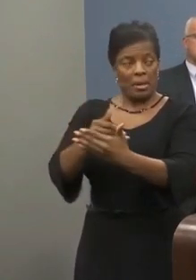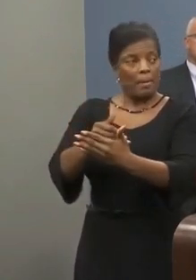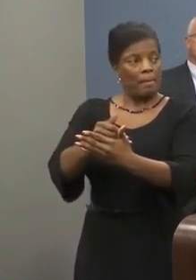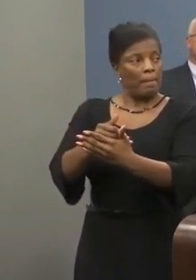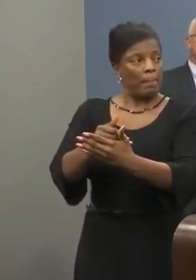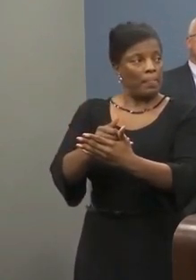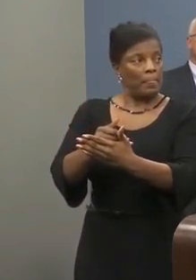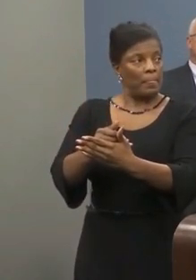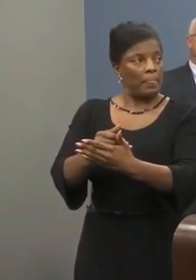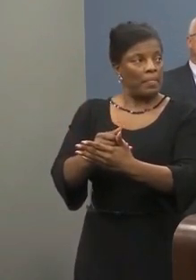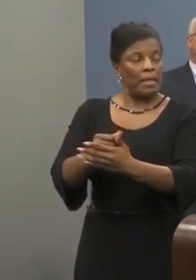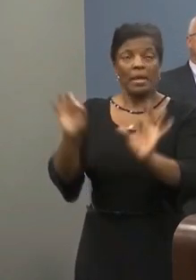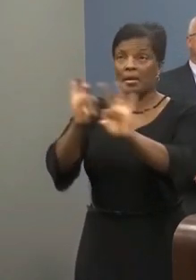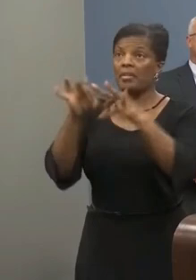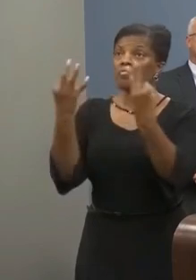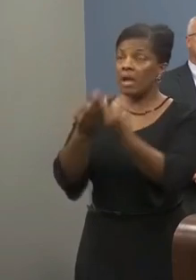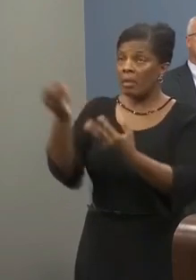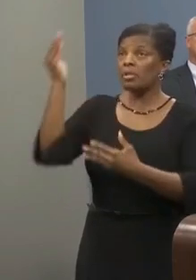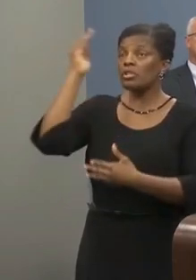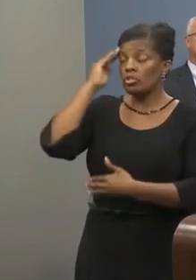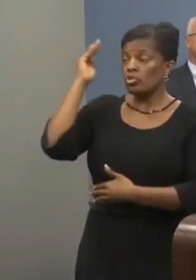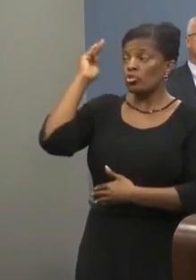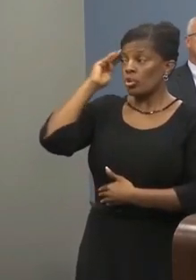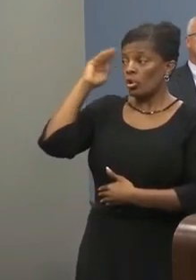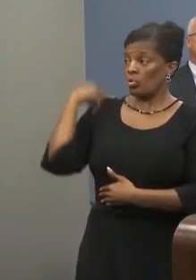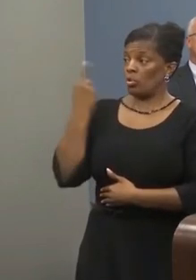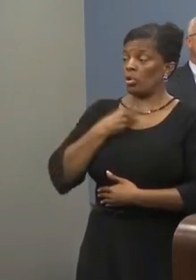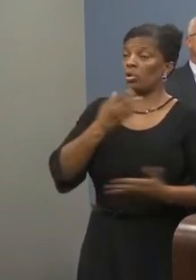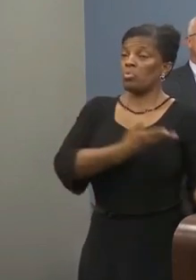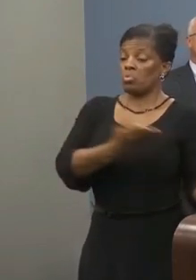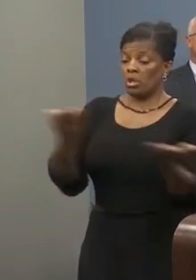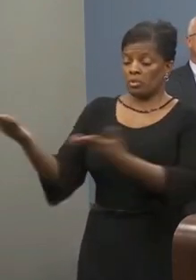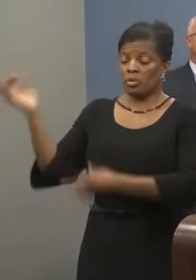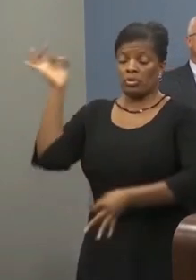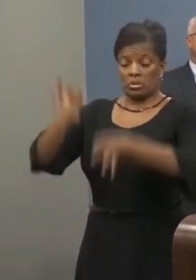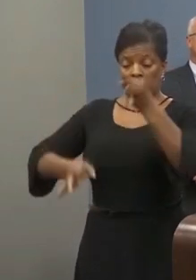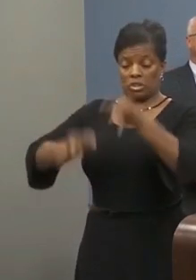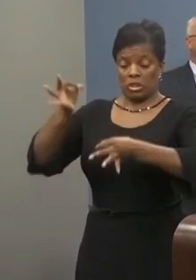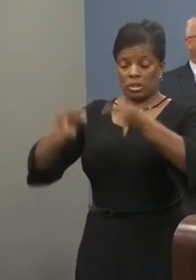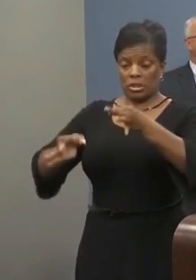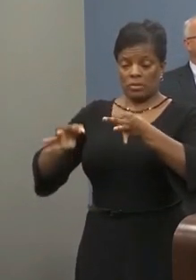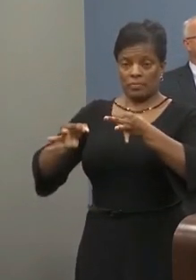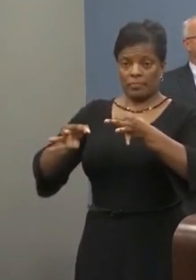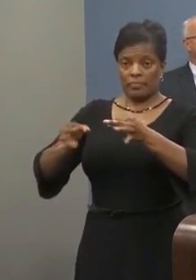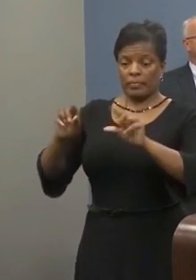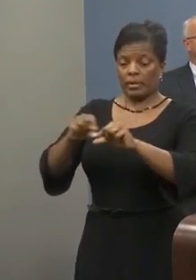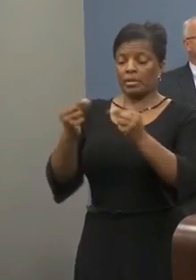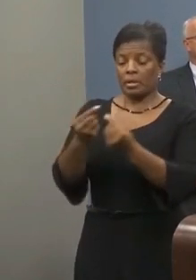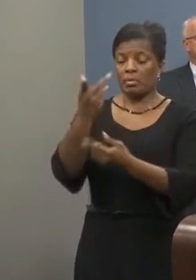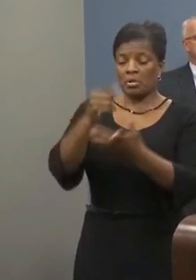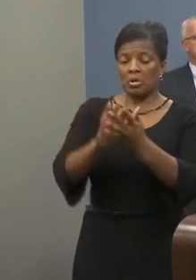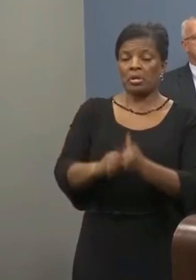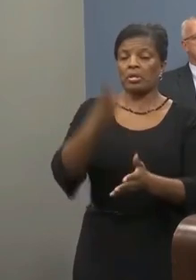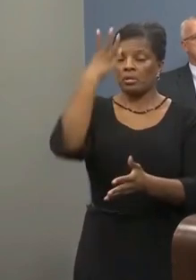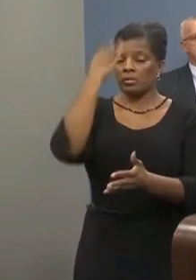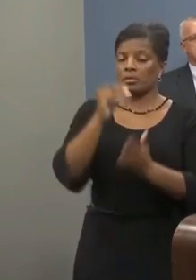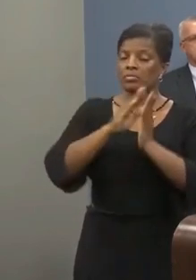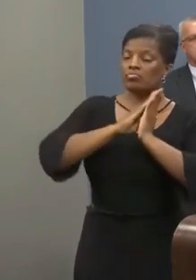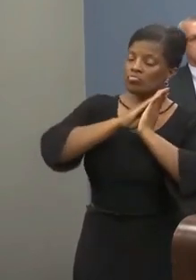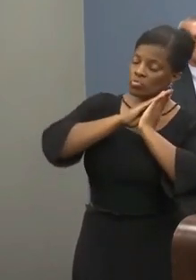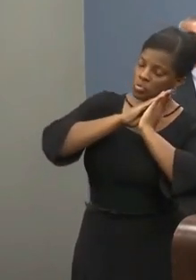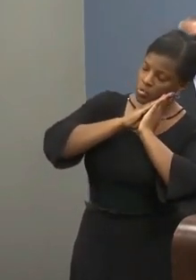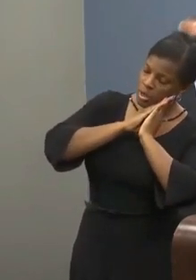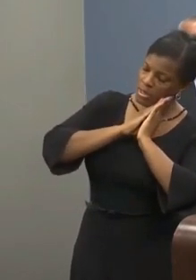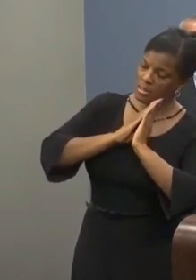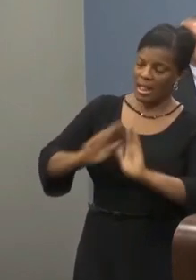about letting these families know that we're going to bring this person to justice and letting this neighborhood get some rest and